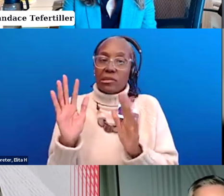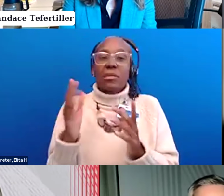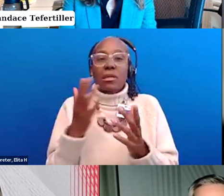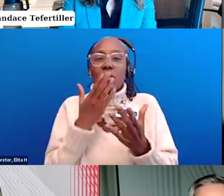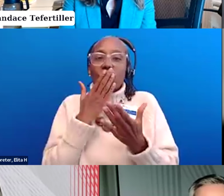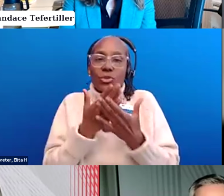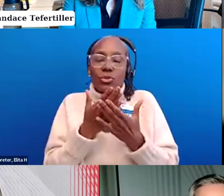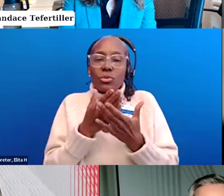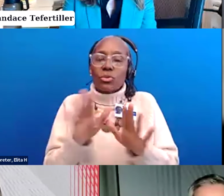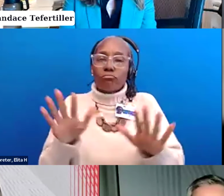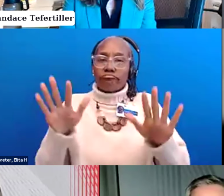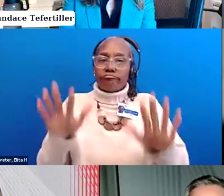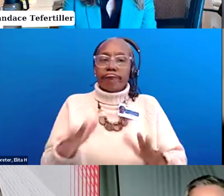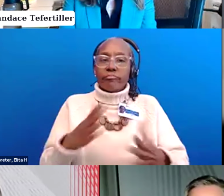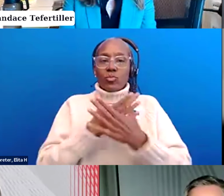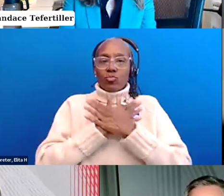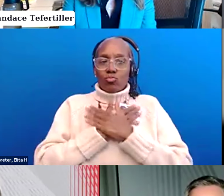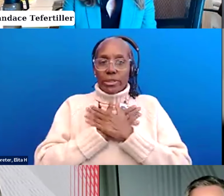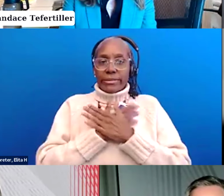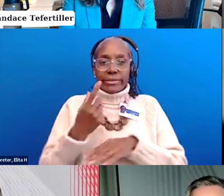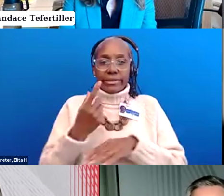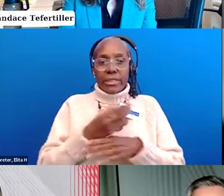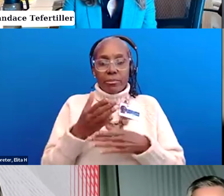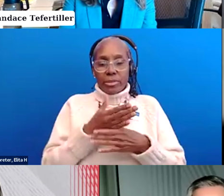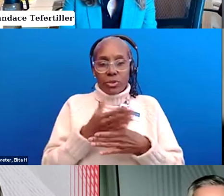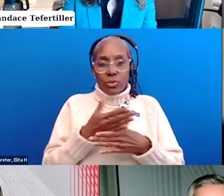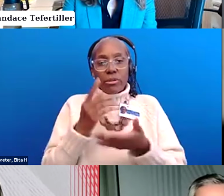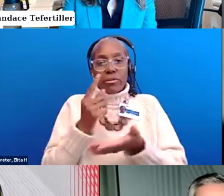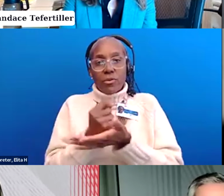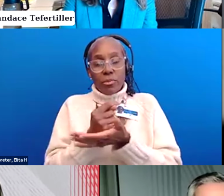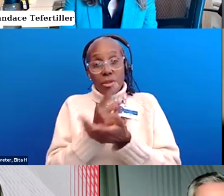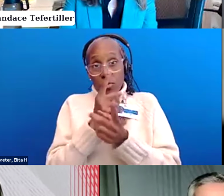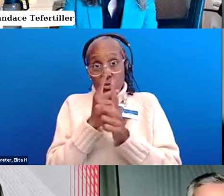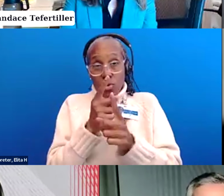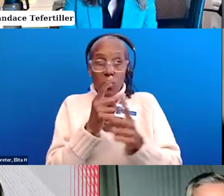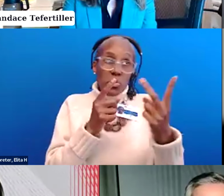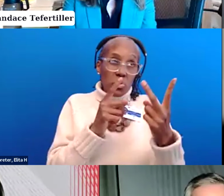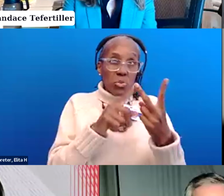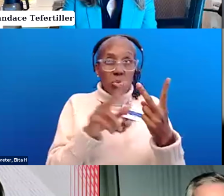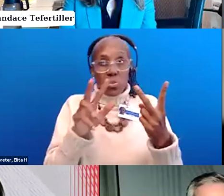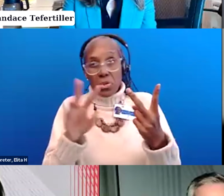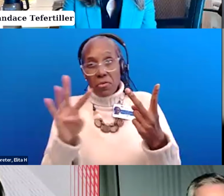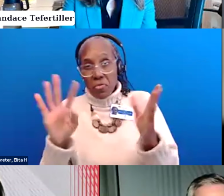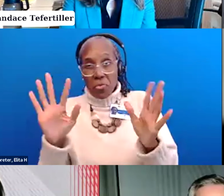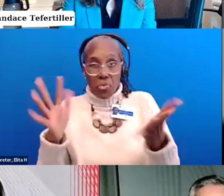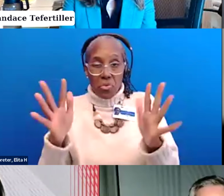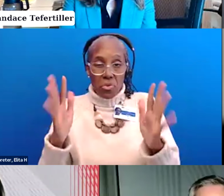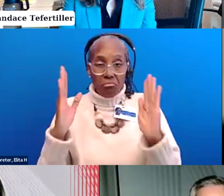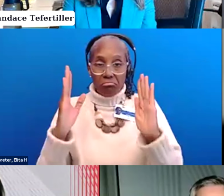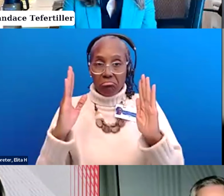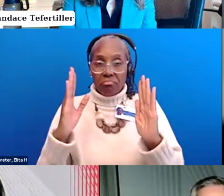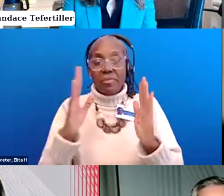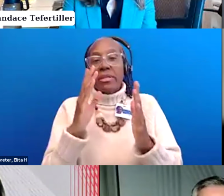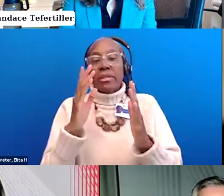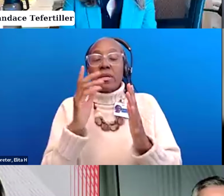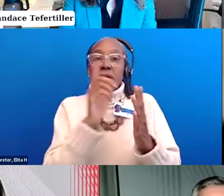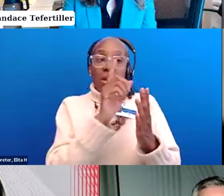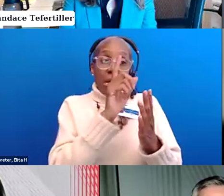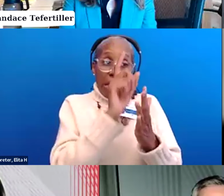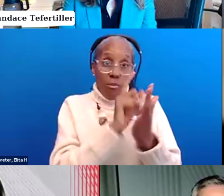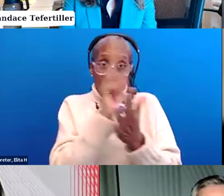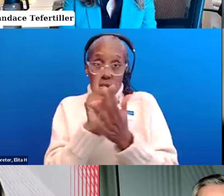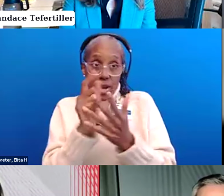rest day in between your therapy days. I think shooting for 2 to 3 to 4 days per week, about an hour per day